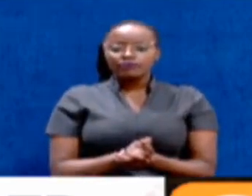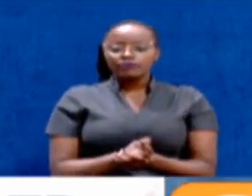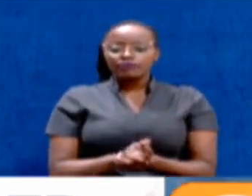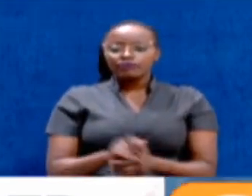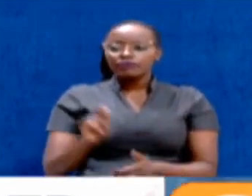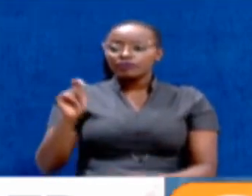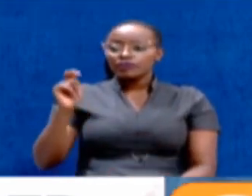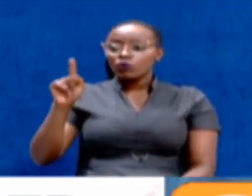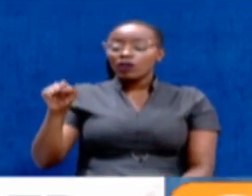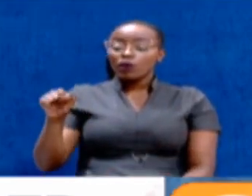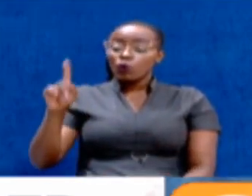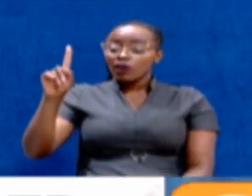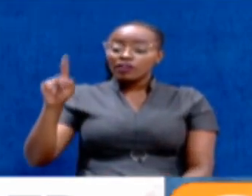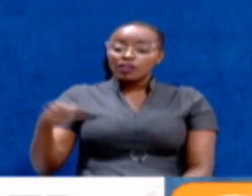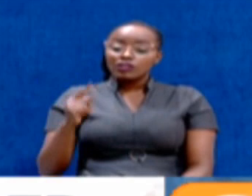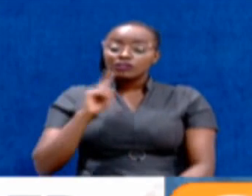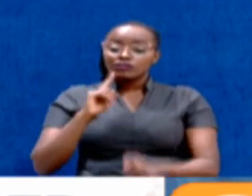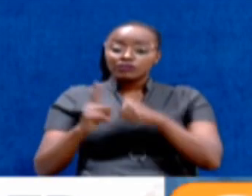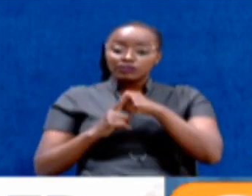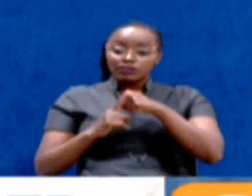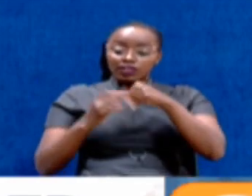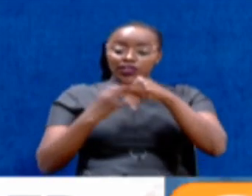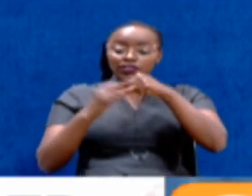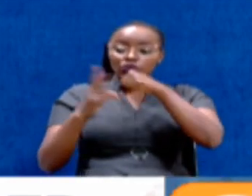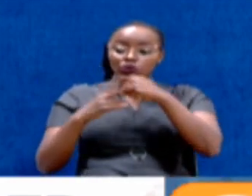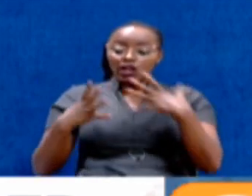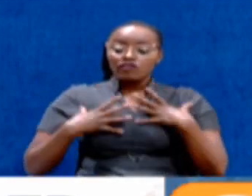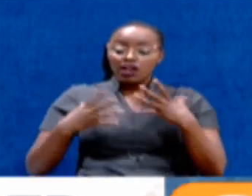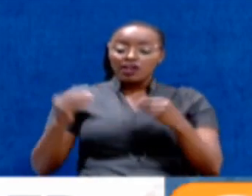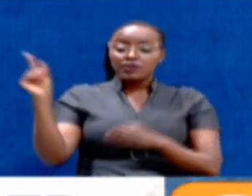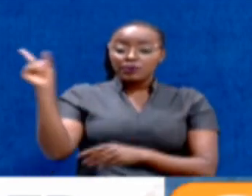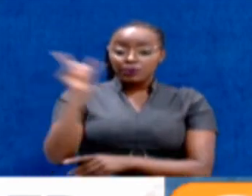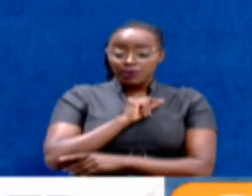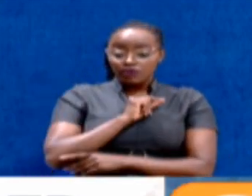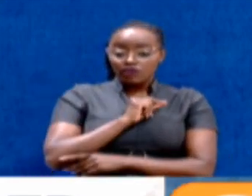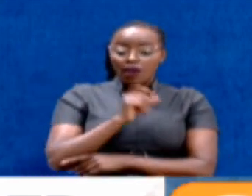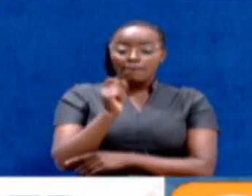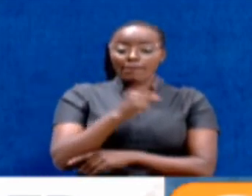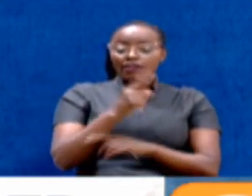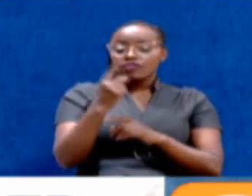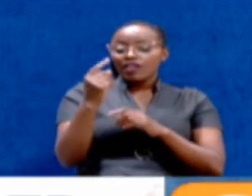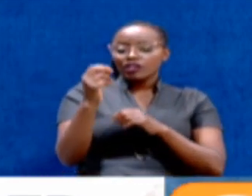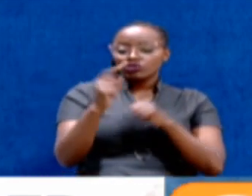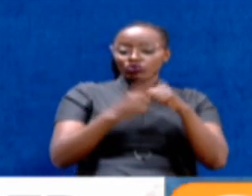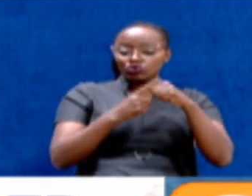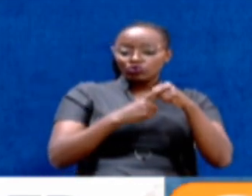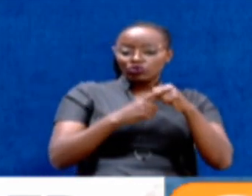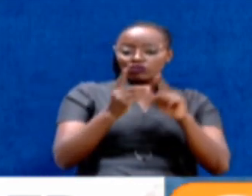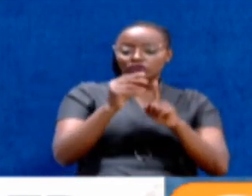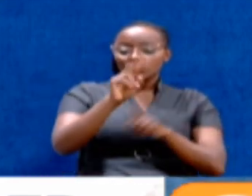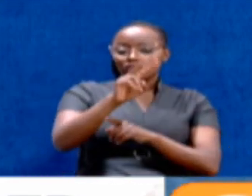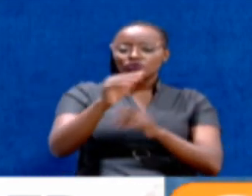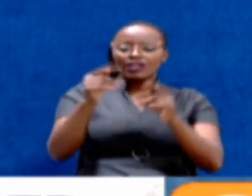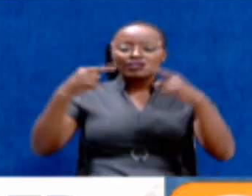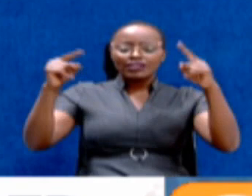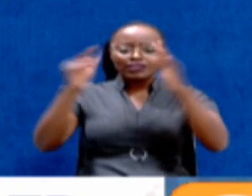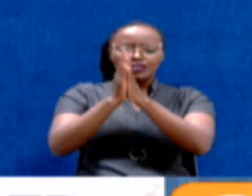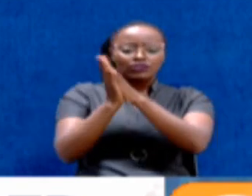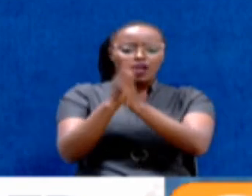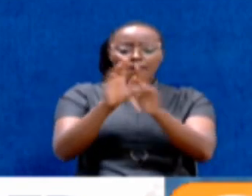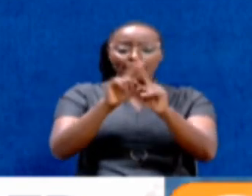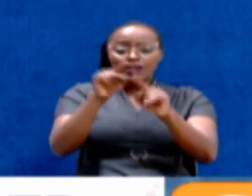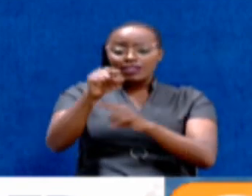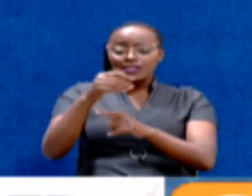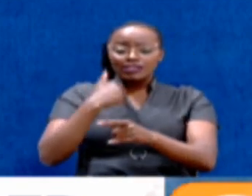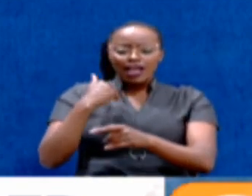Kenya's 1,680 total recoveries of COVID-19, June 22nd, is a success story, but one that